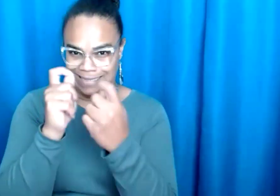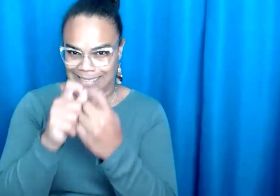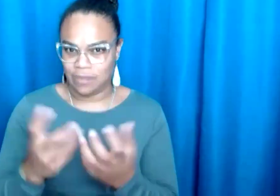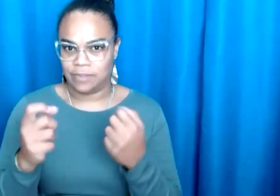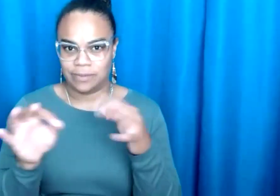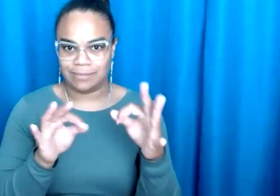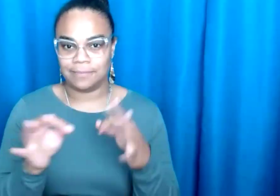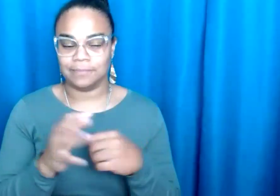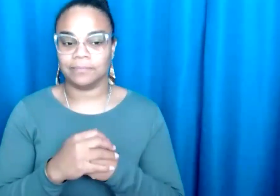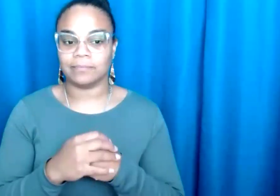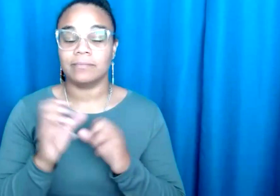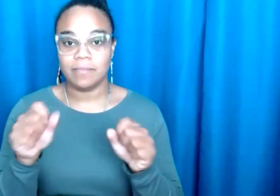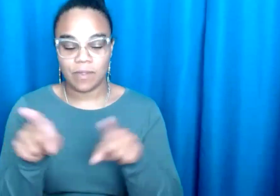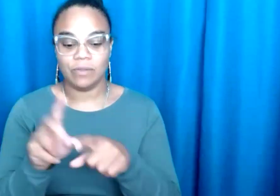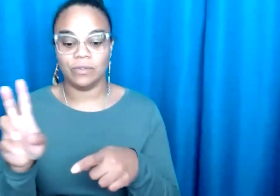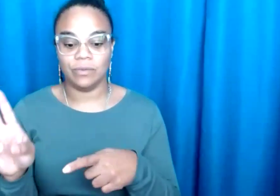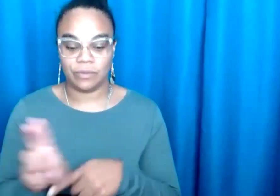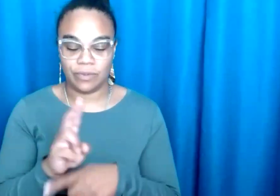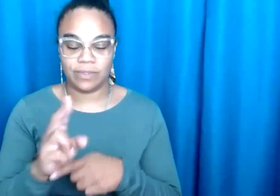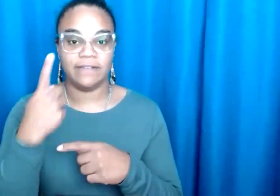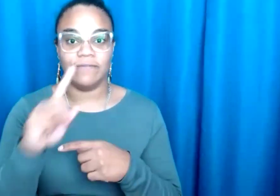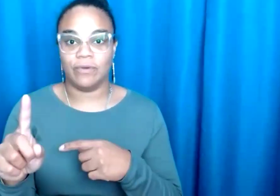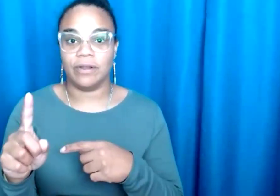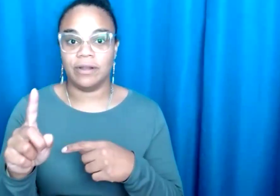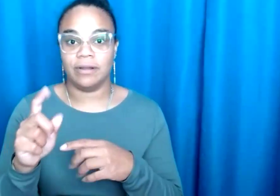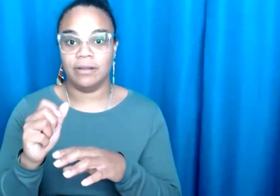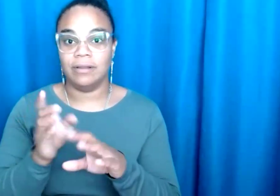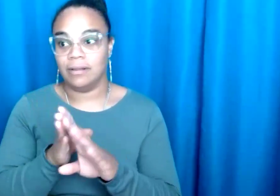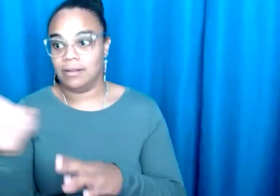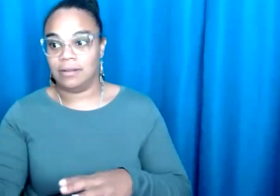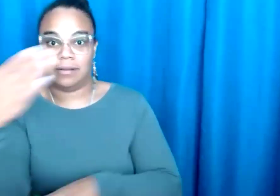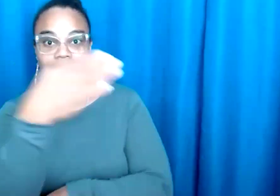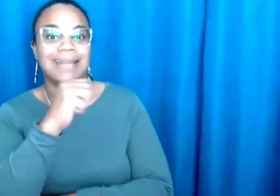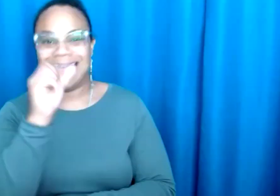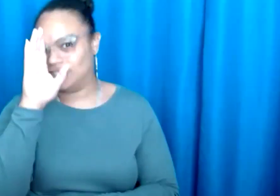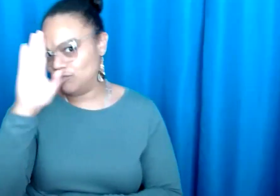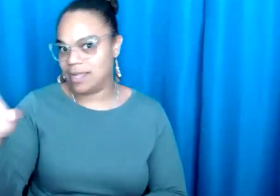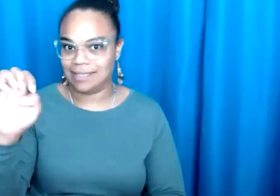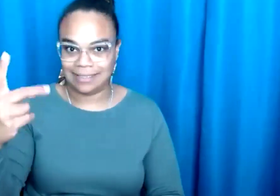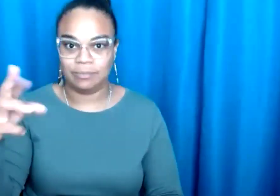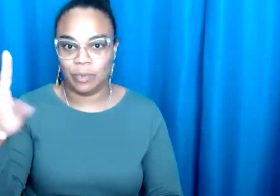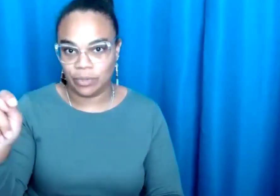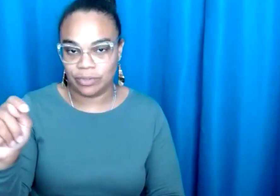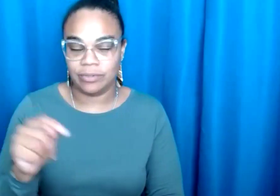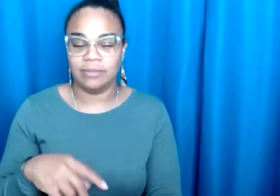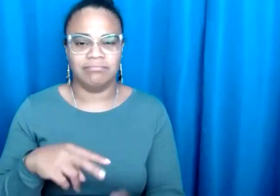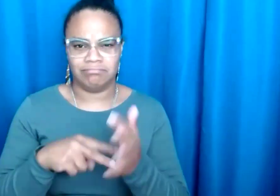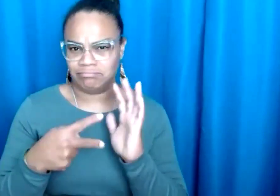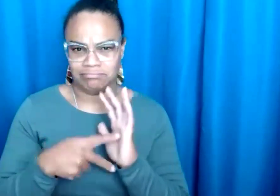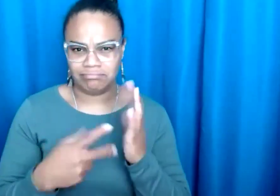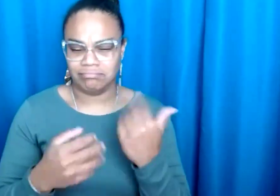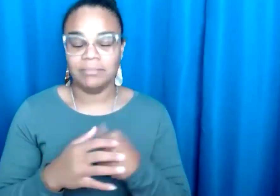that you can also use this for indirect exporting. So this is where